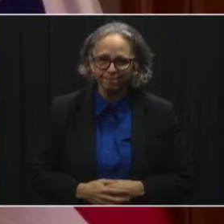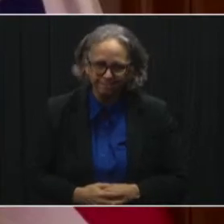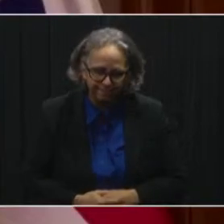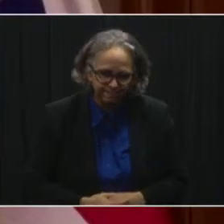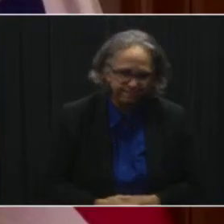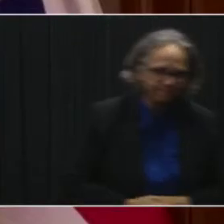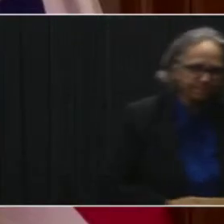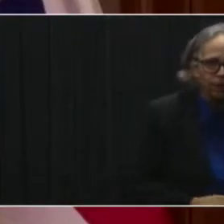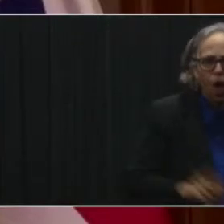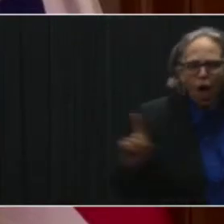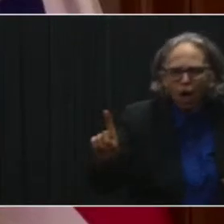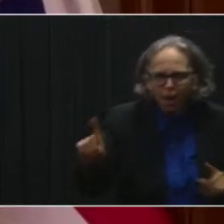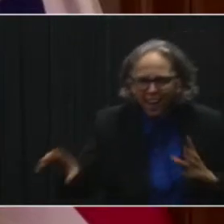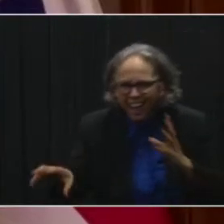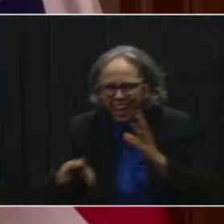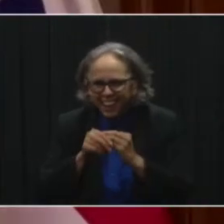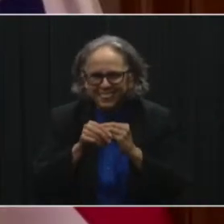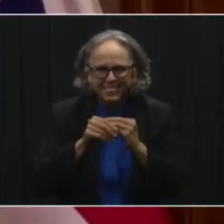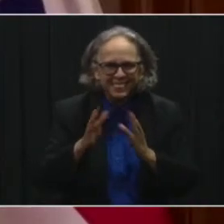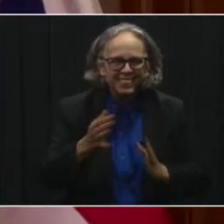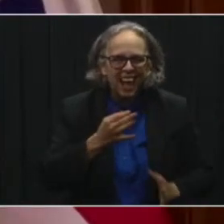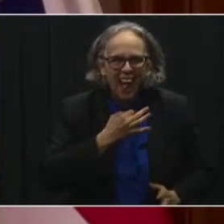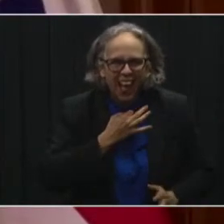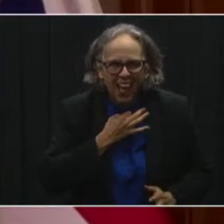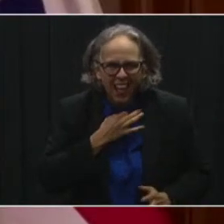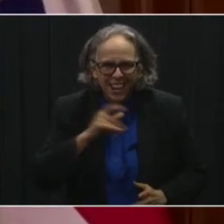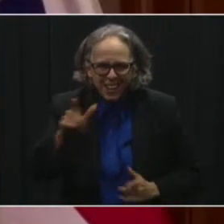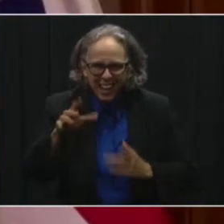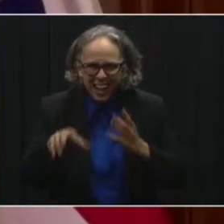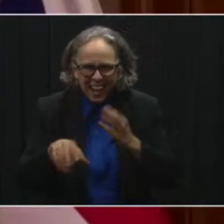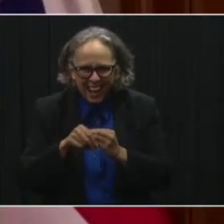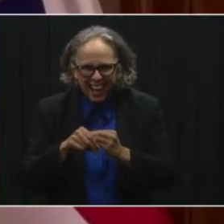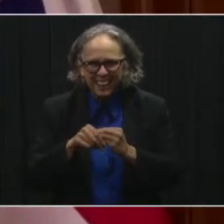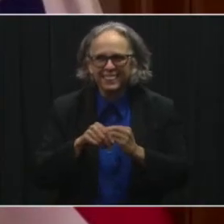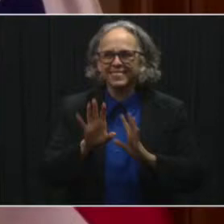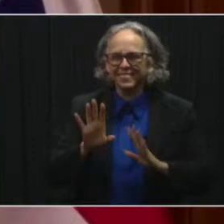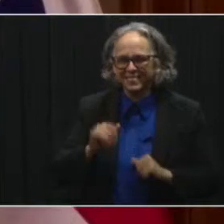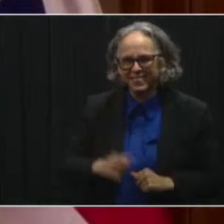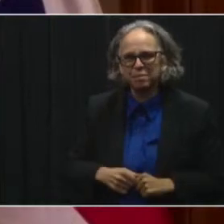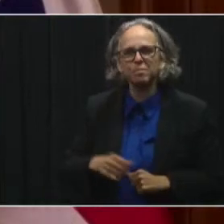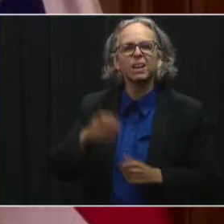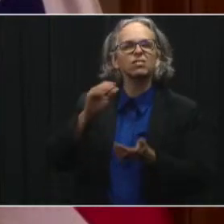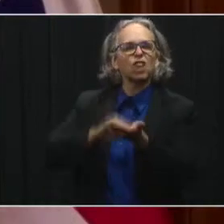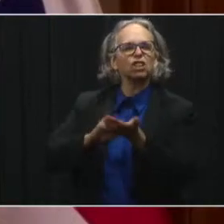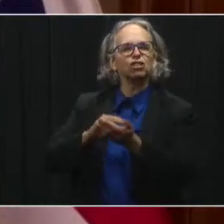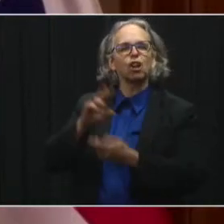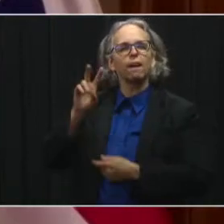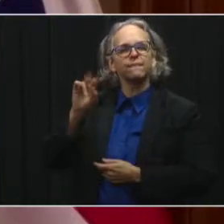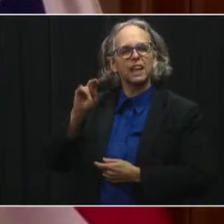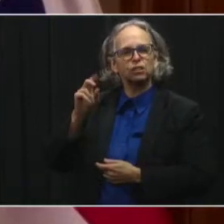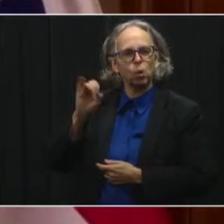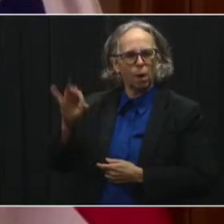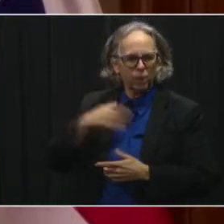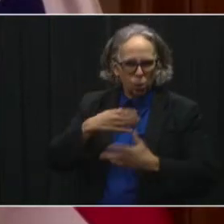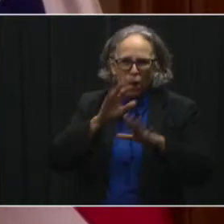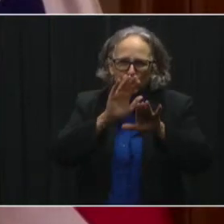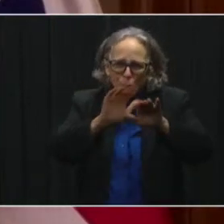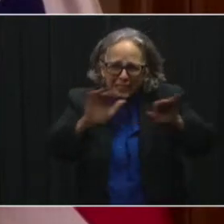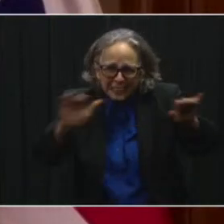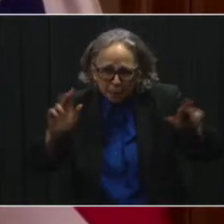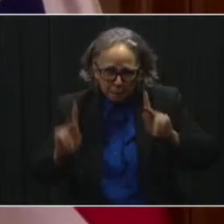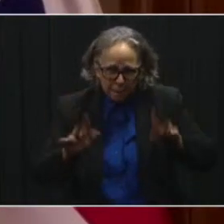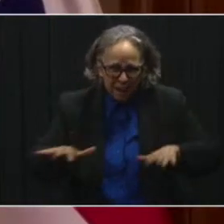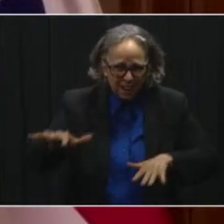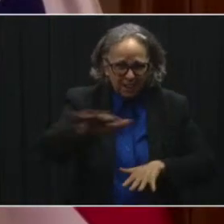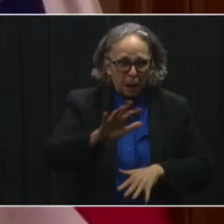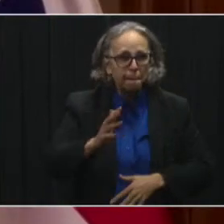Governor, the one thing I did want to add, and just as a reminder, that the best option is the option of